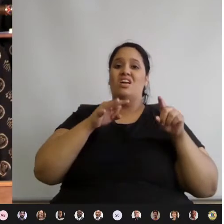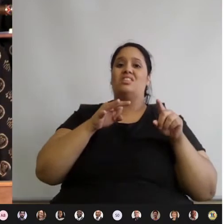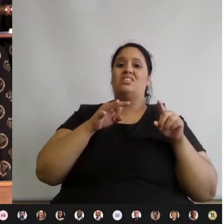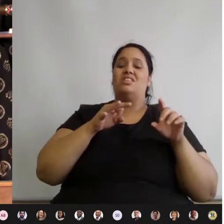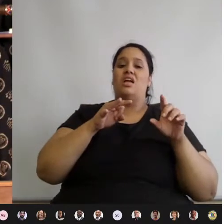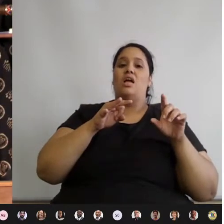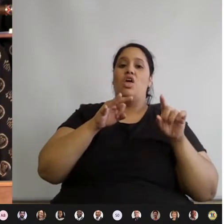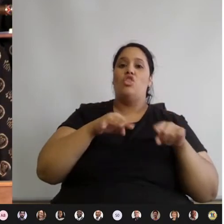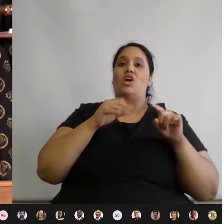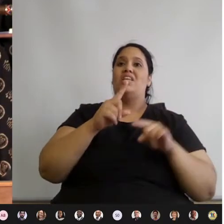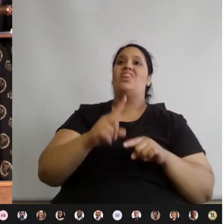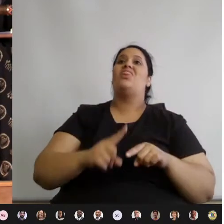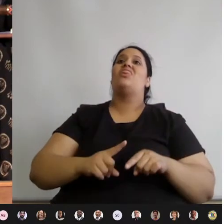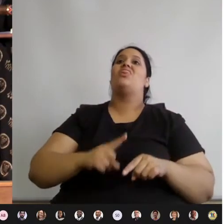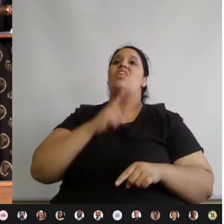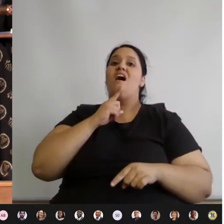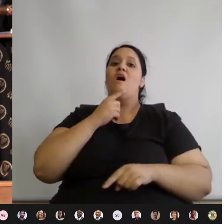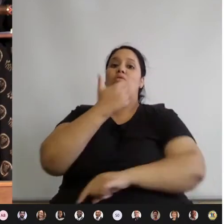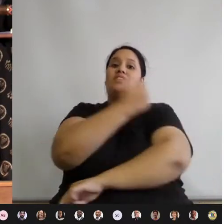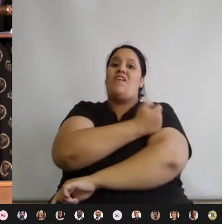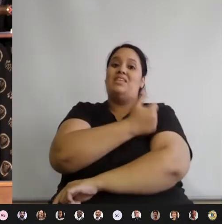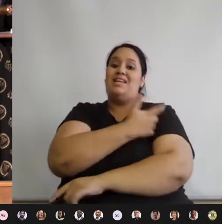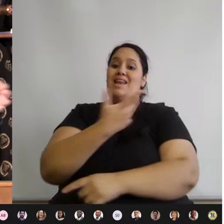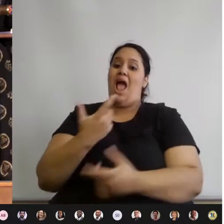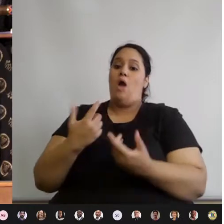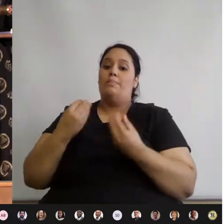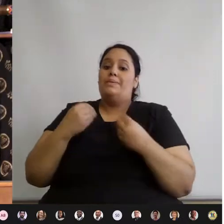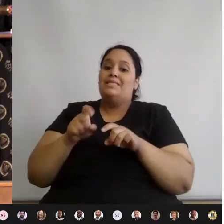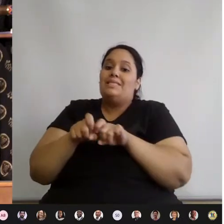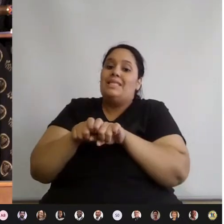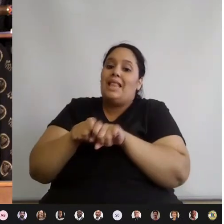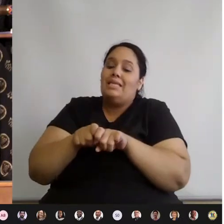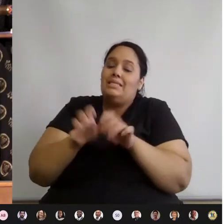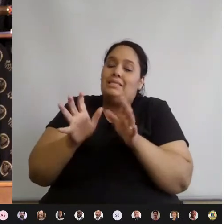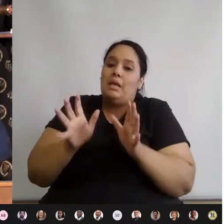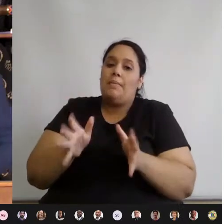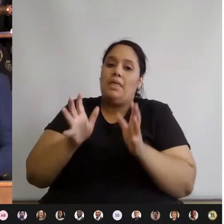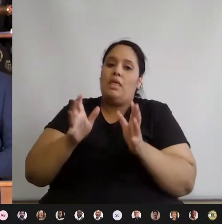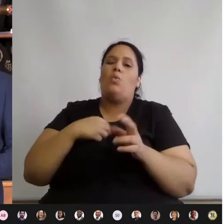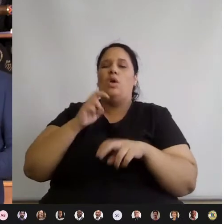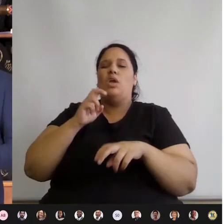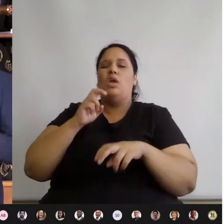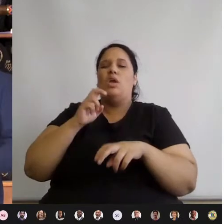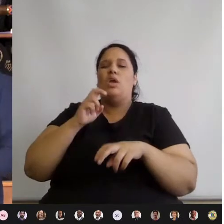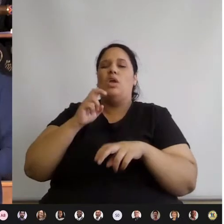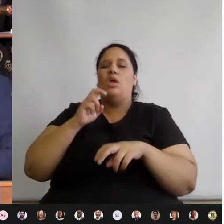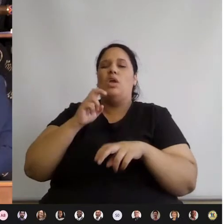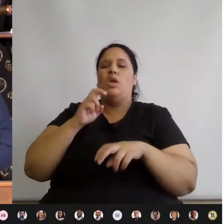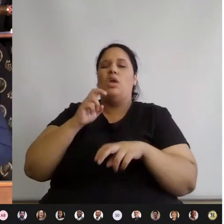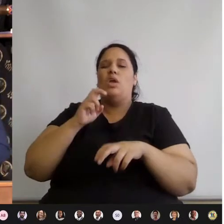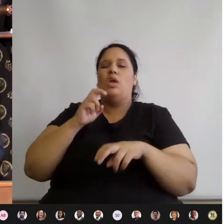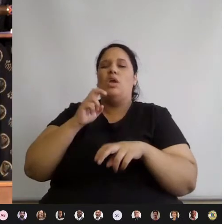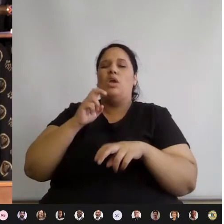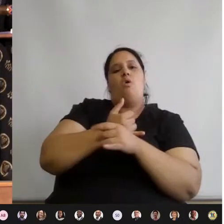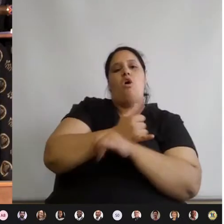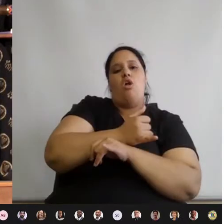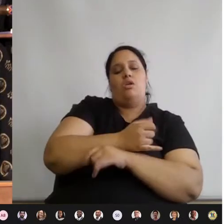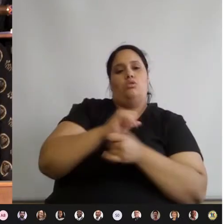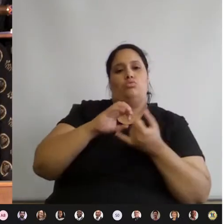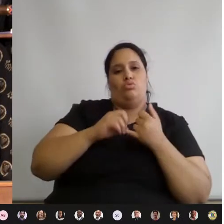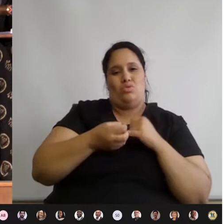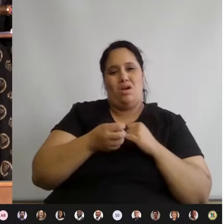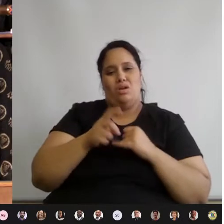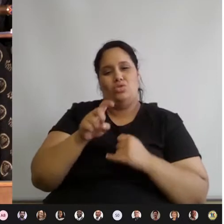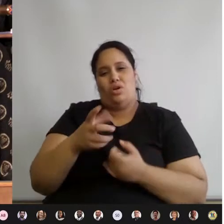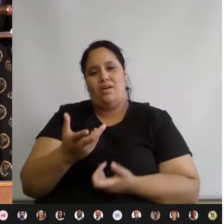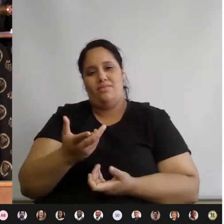in our province under a trial. So I think we should have tried earlier. He also mentioned that